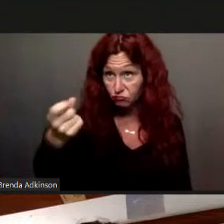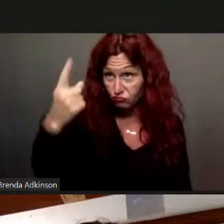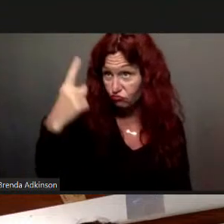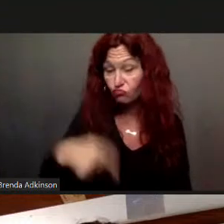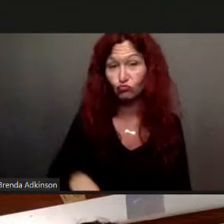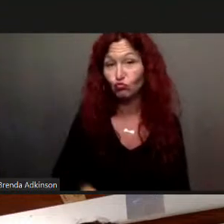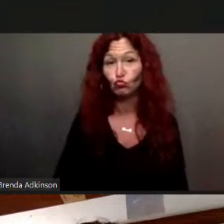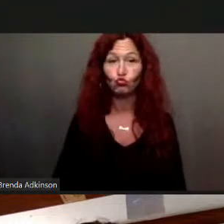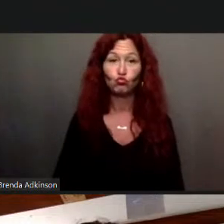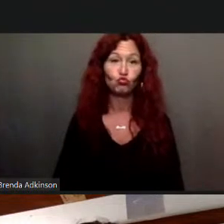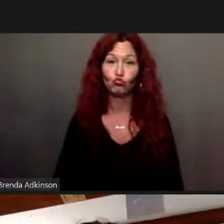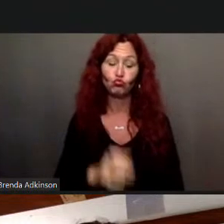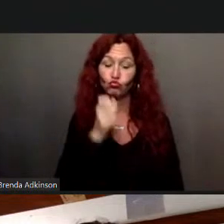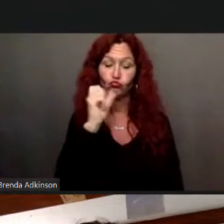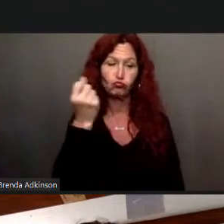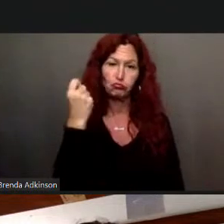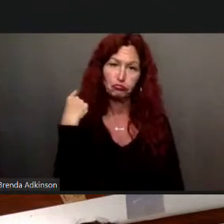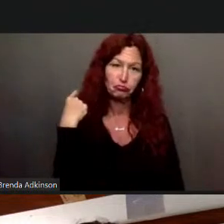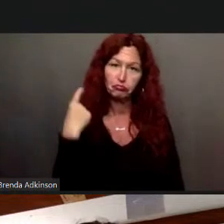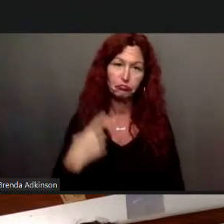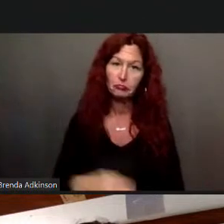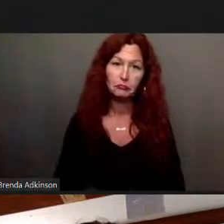Okay.